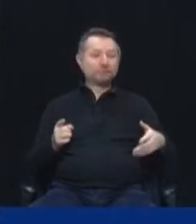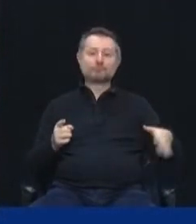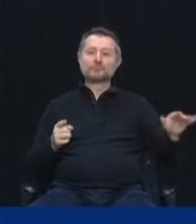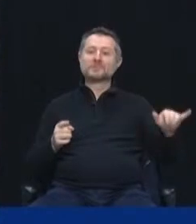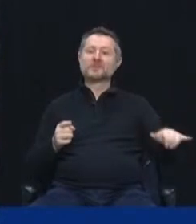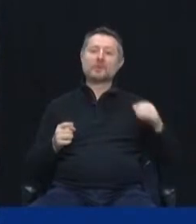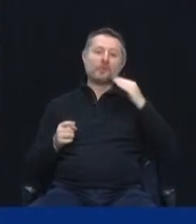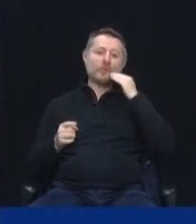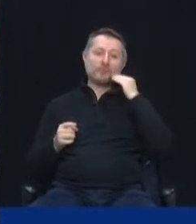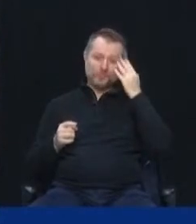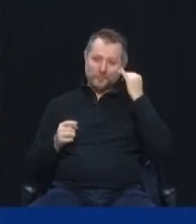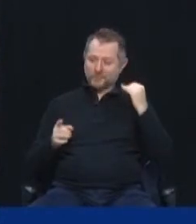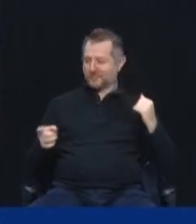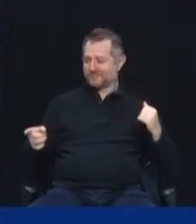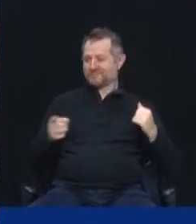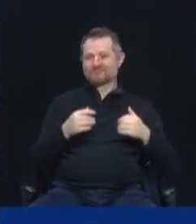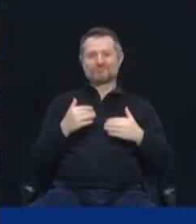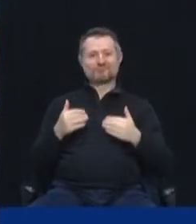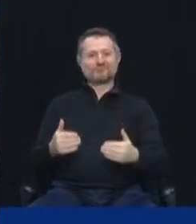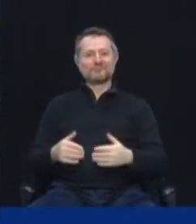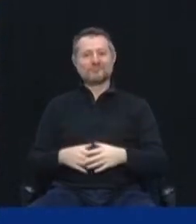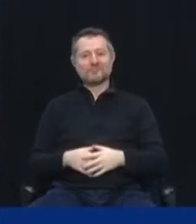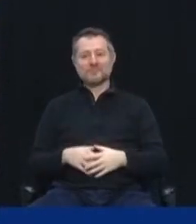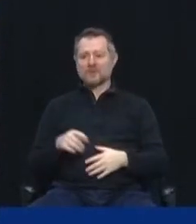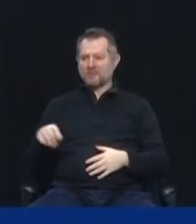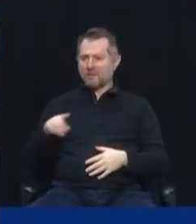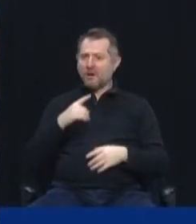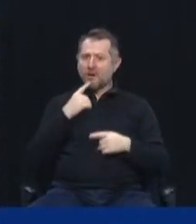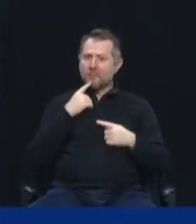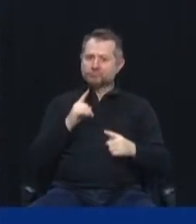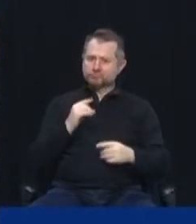And they did. And they did.